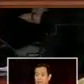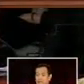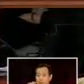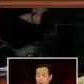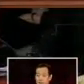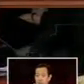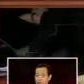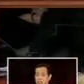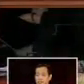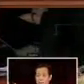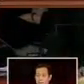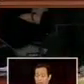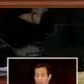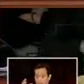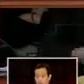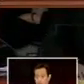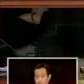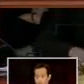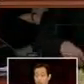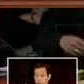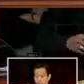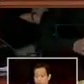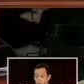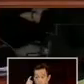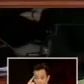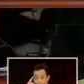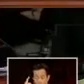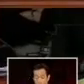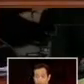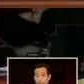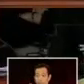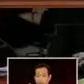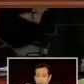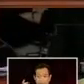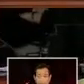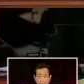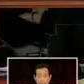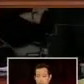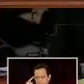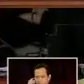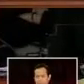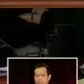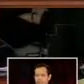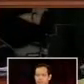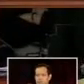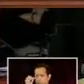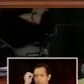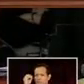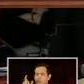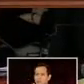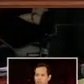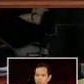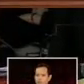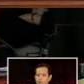-impeachment court. Do you think that you need a, in your belief or your opinion of the law,